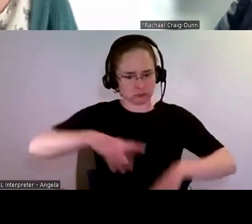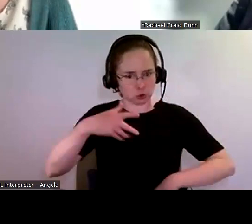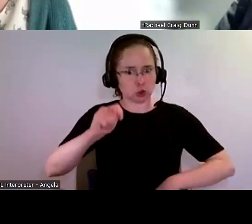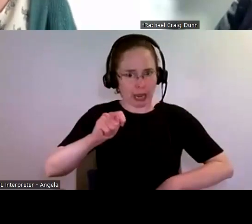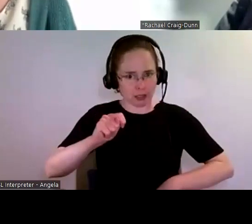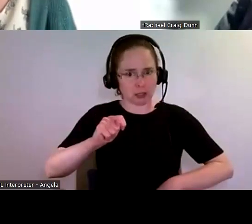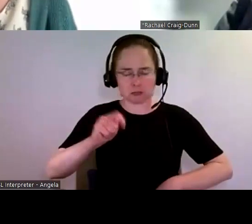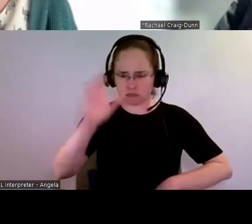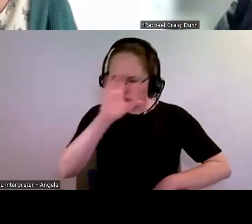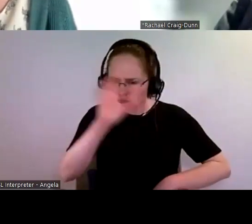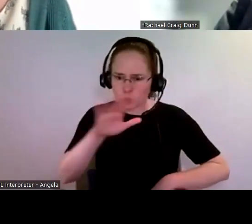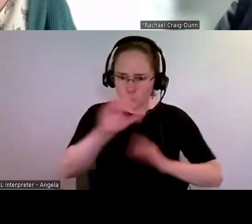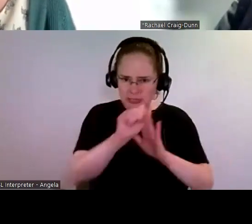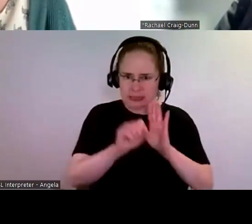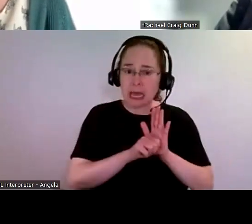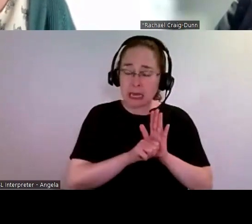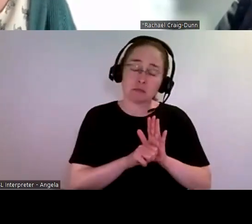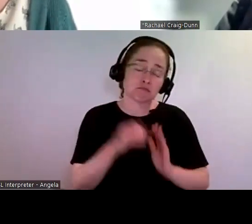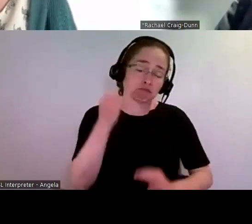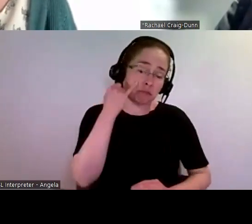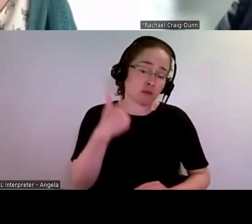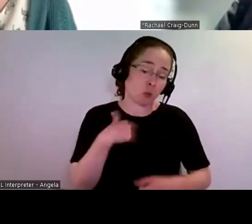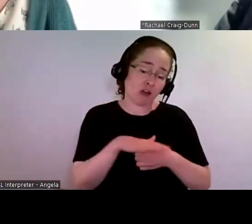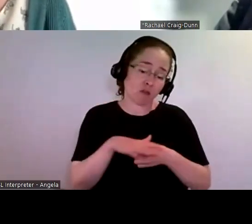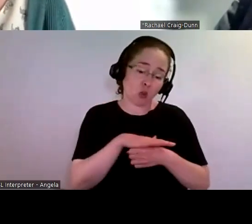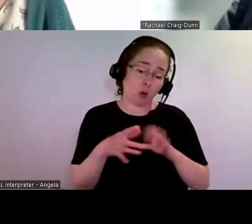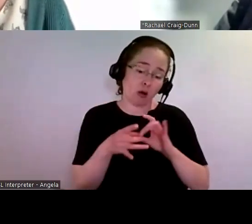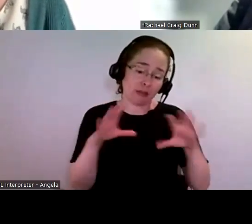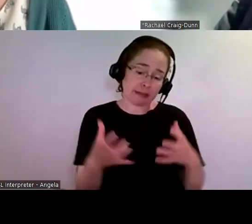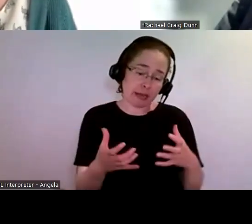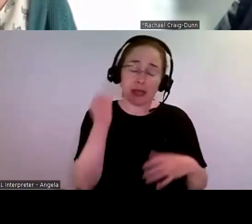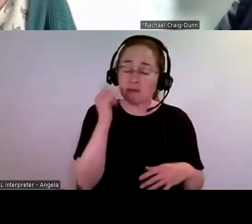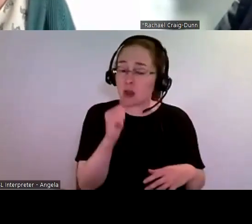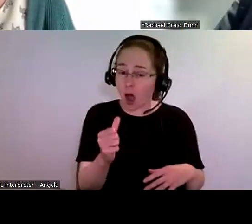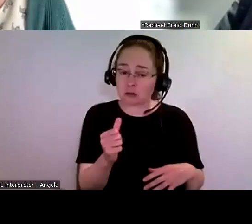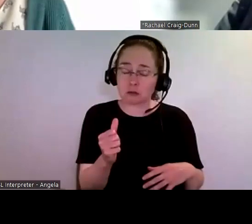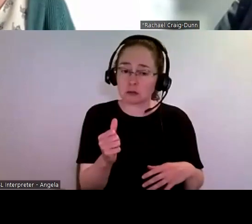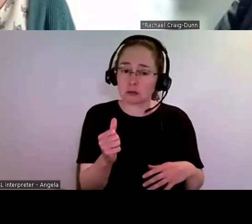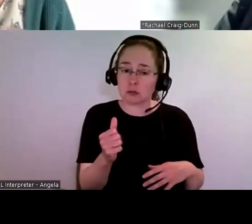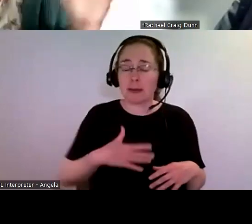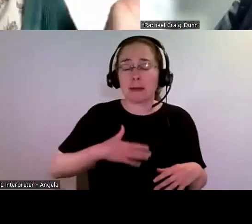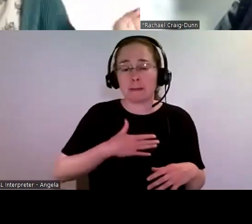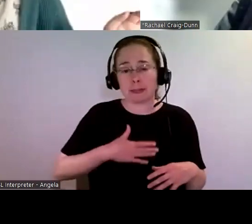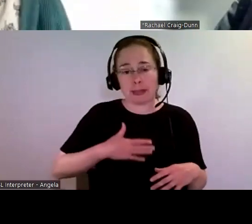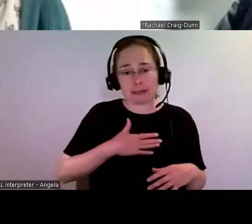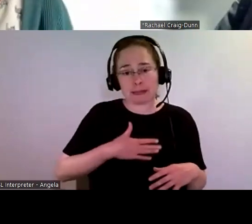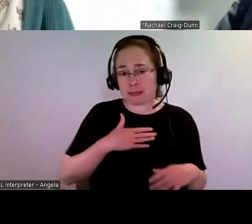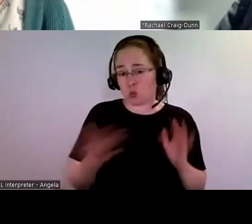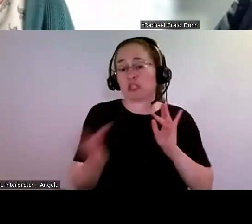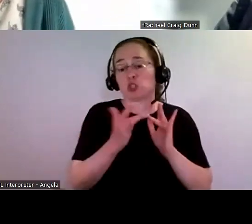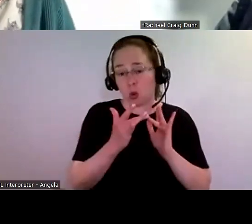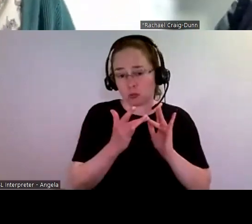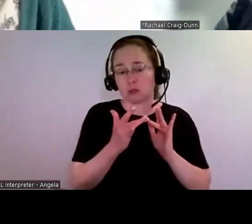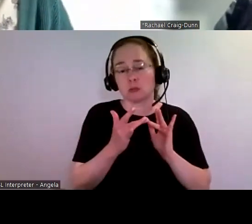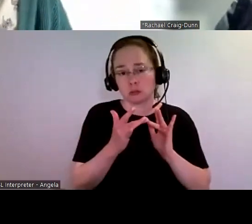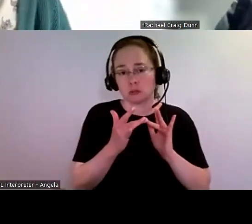and you can find your state and see if you have a local affiliate. If not, please reach out and we